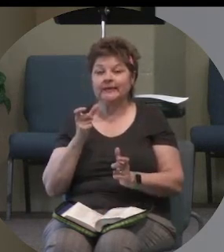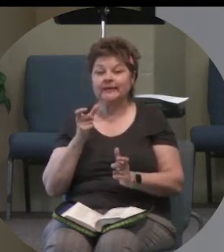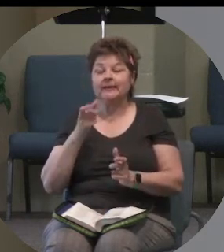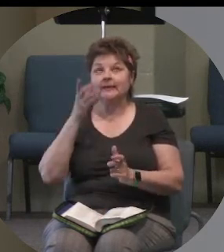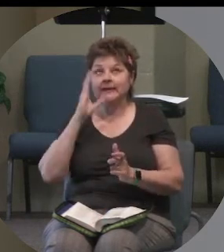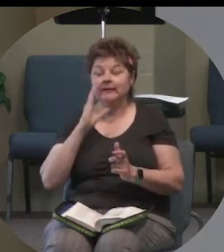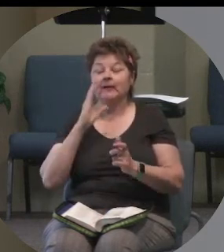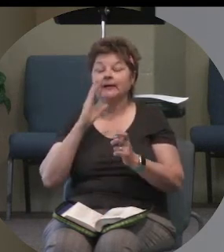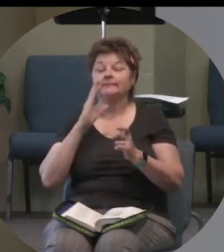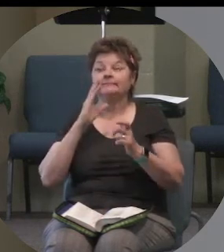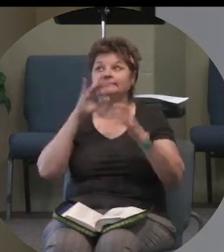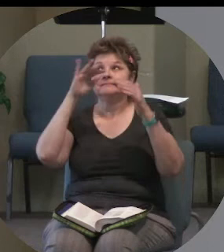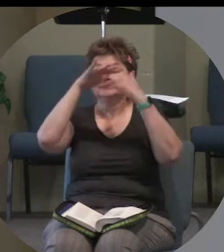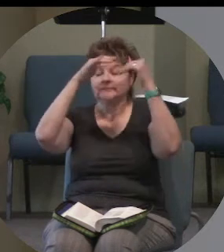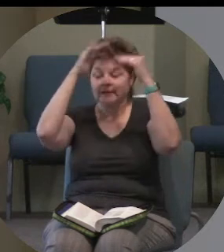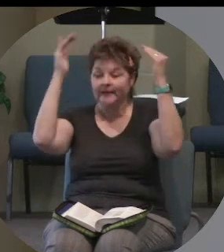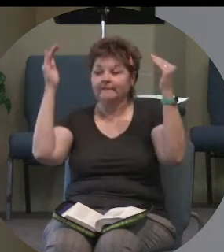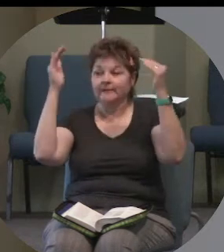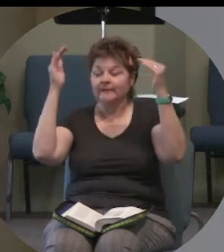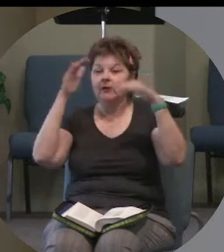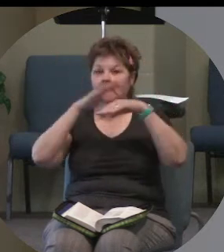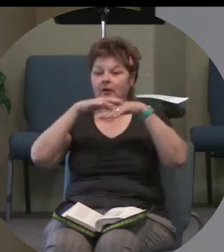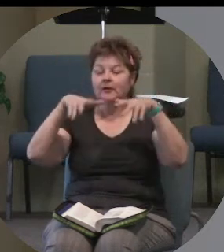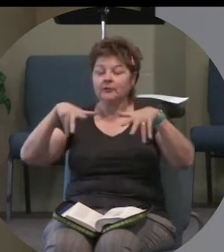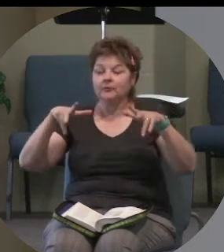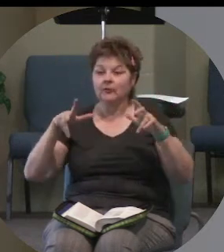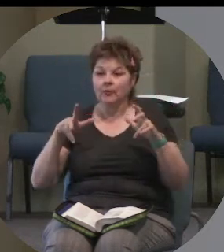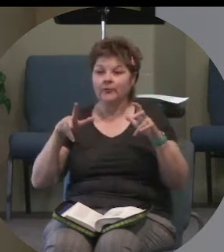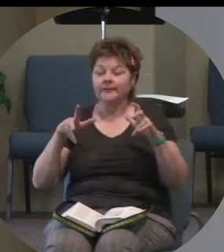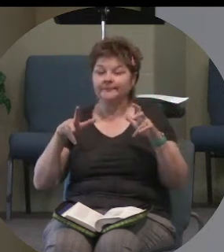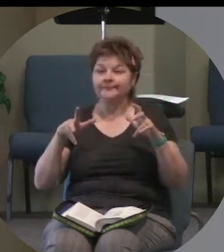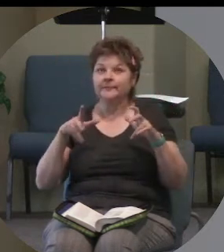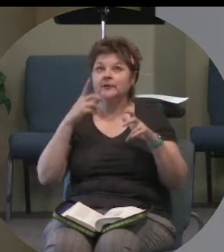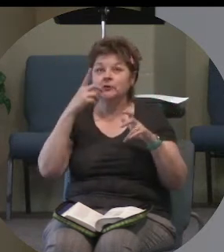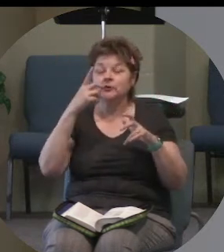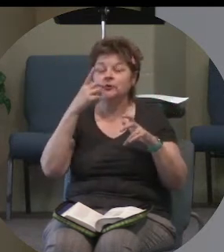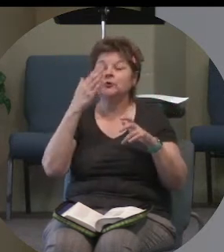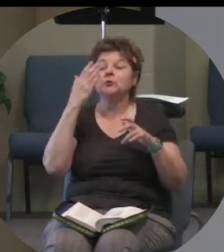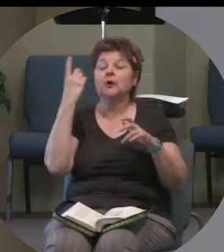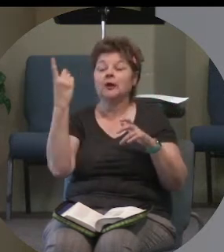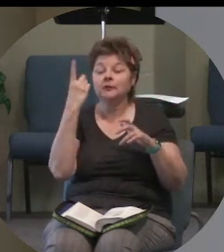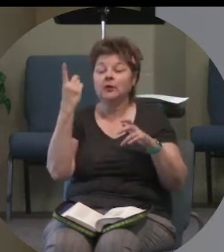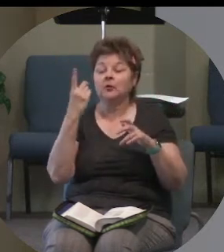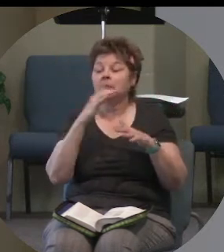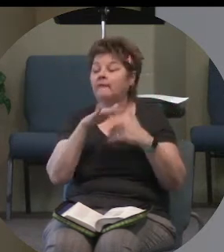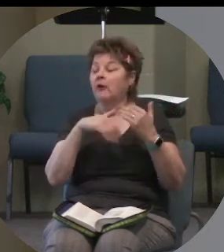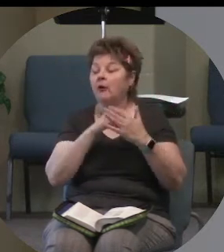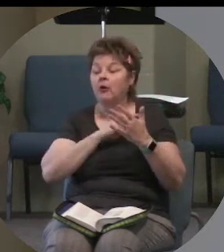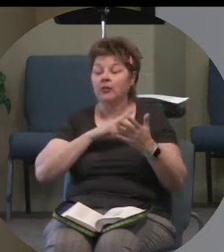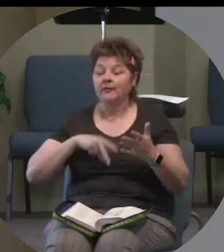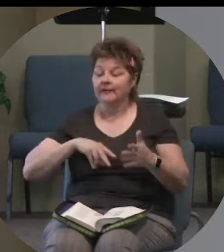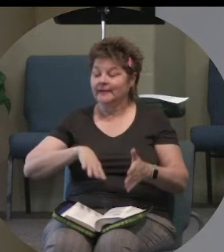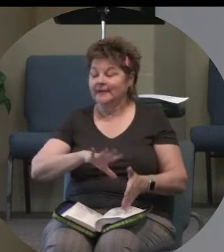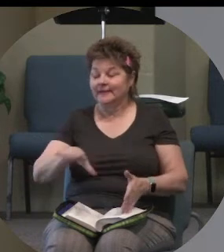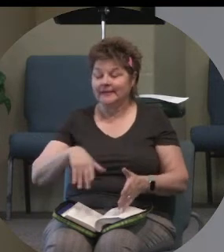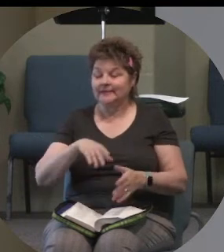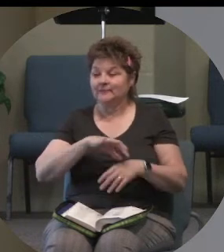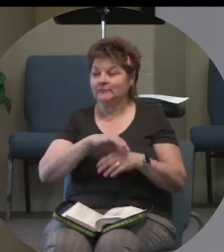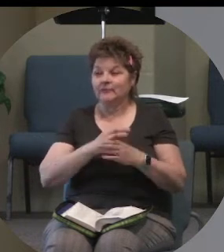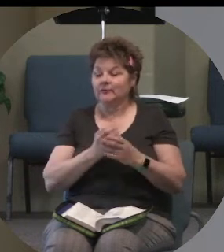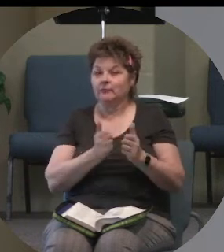above the cherubim, like putting it on a different plane completely, but he says, you alone of all the kingdoms of earth, like he's above all of